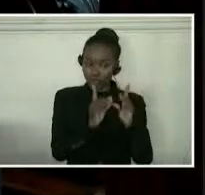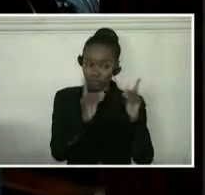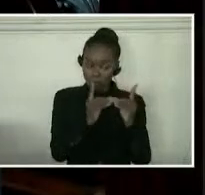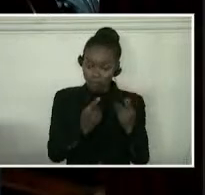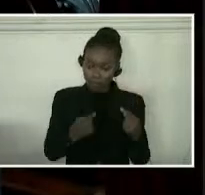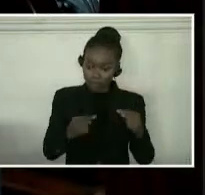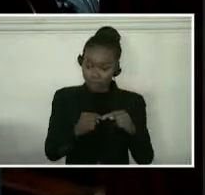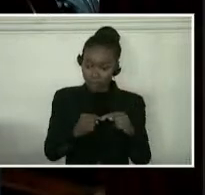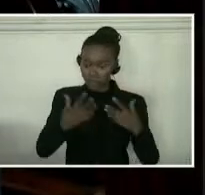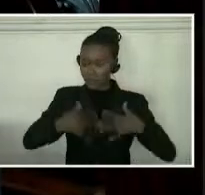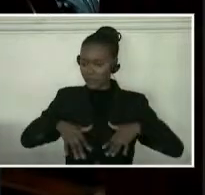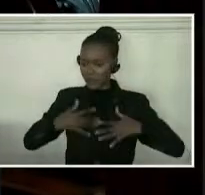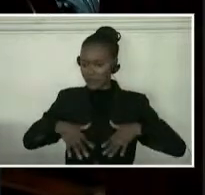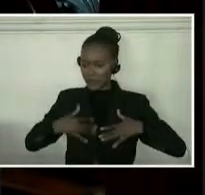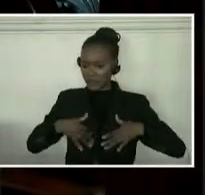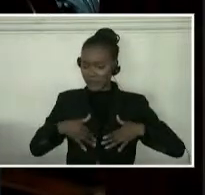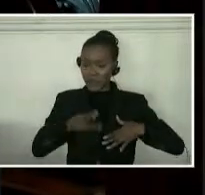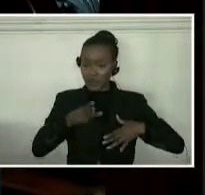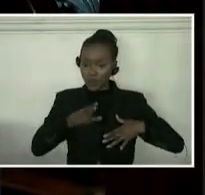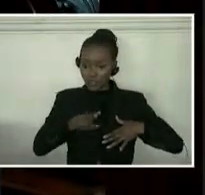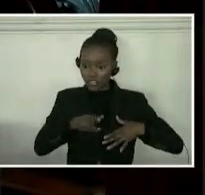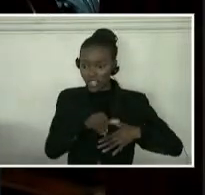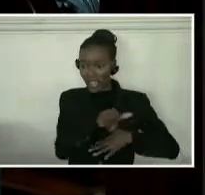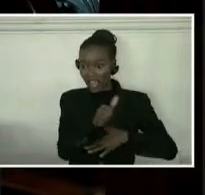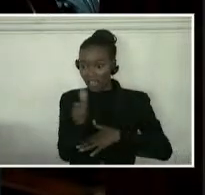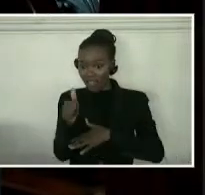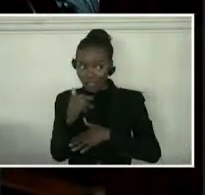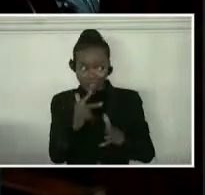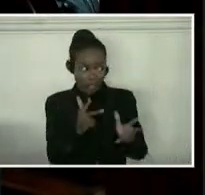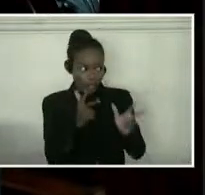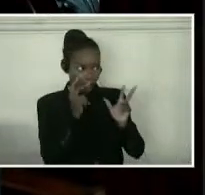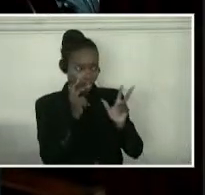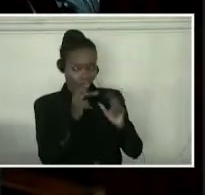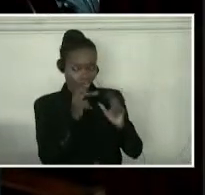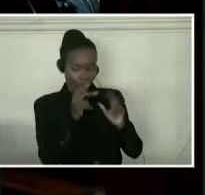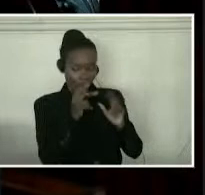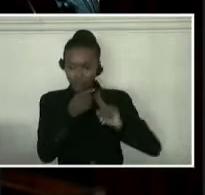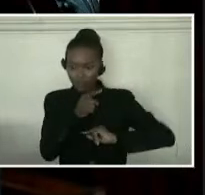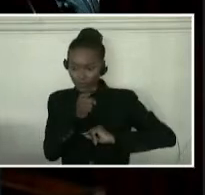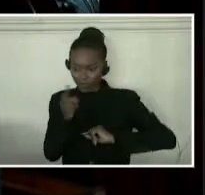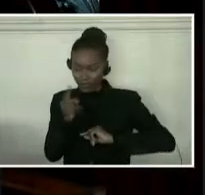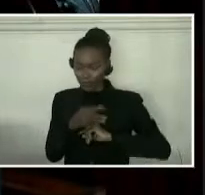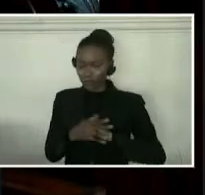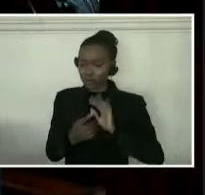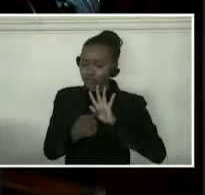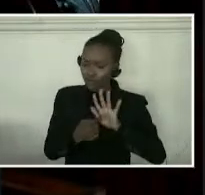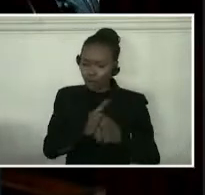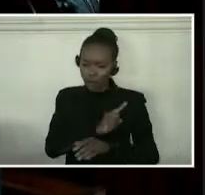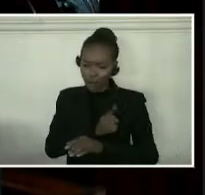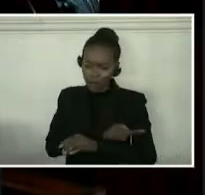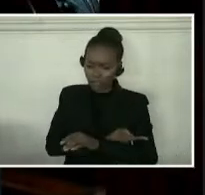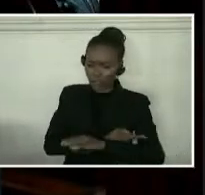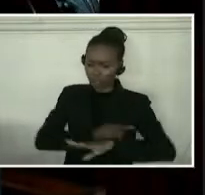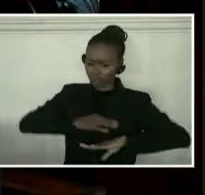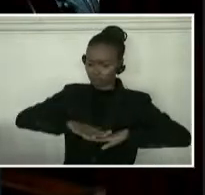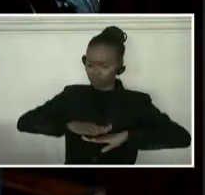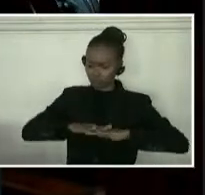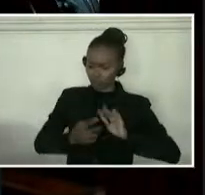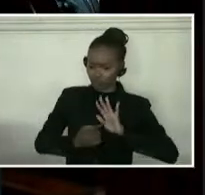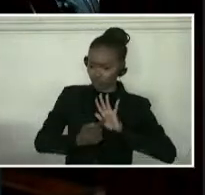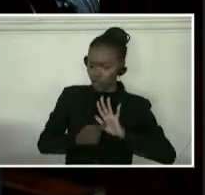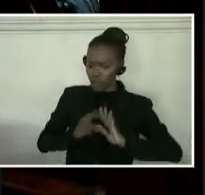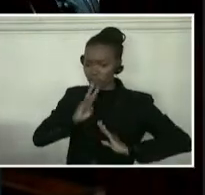if all others can learn from you you've shown a lot of energy in this and then i'm happy all